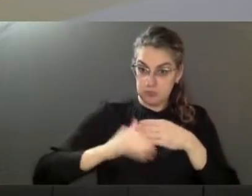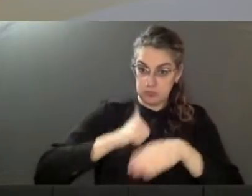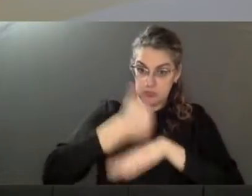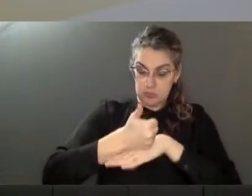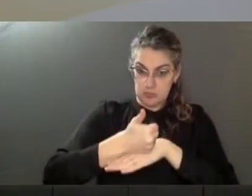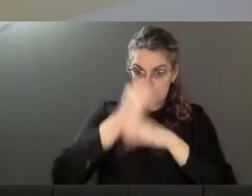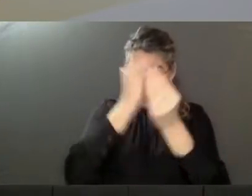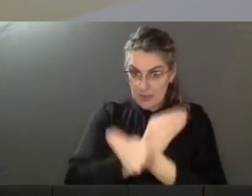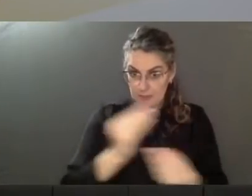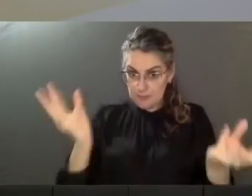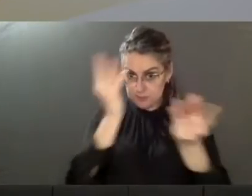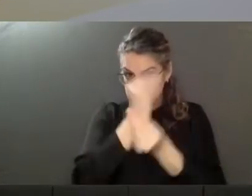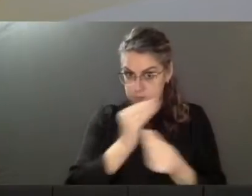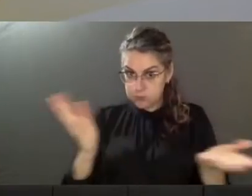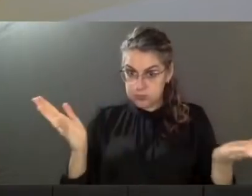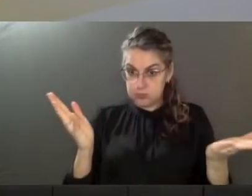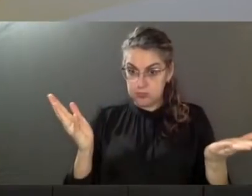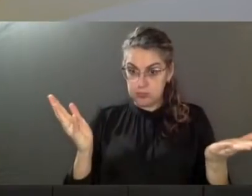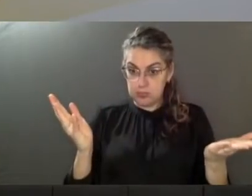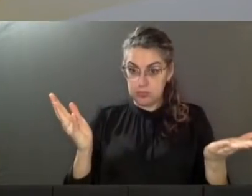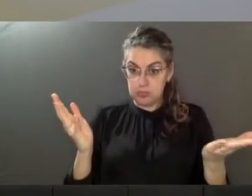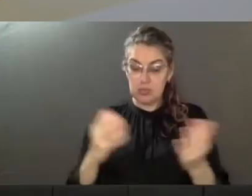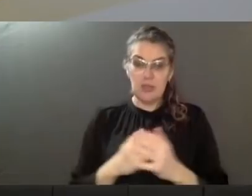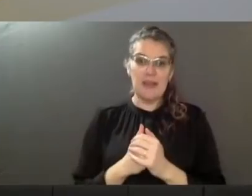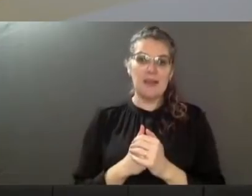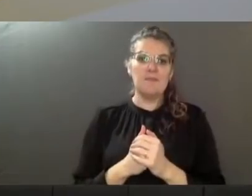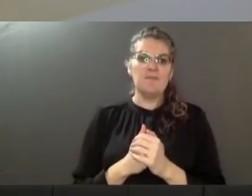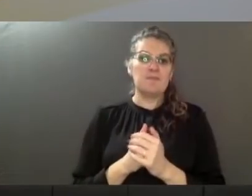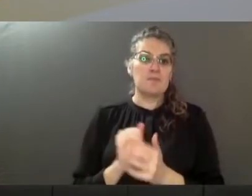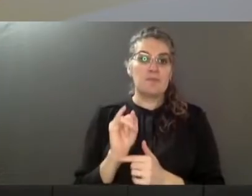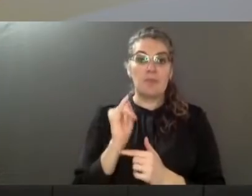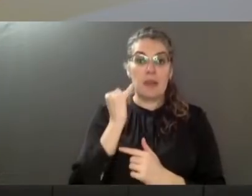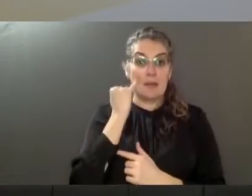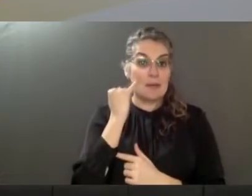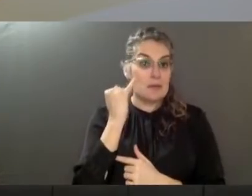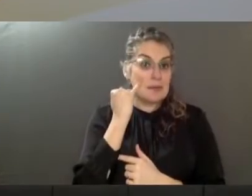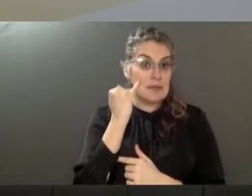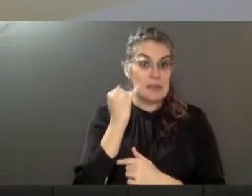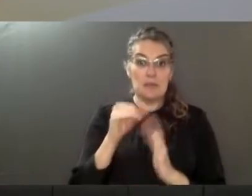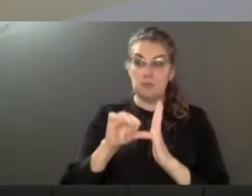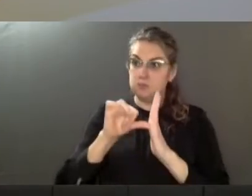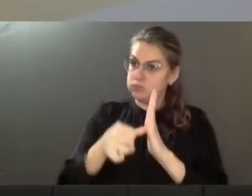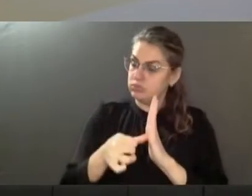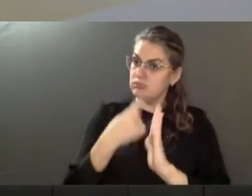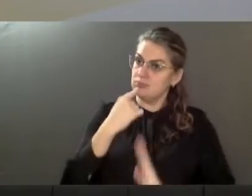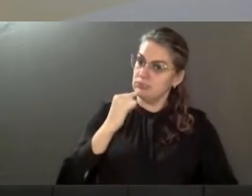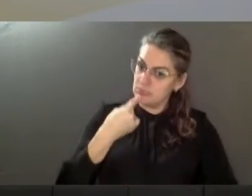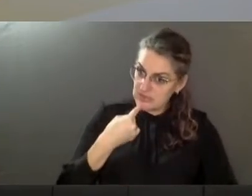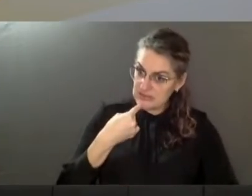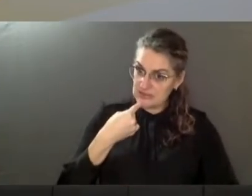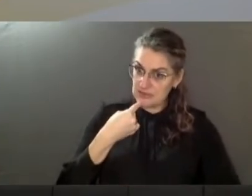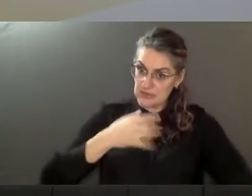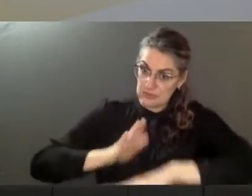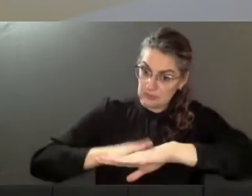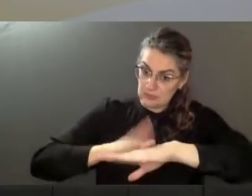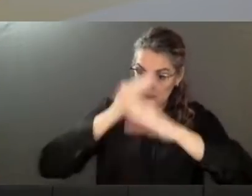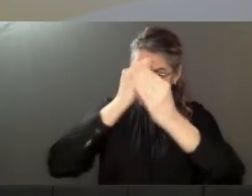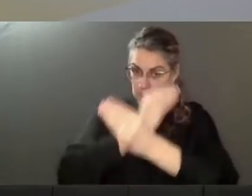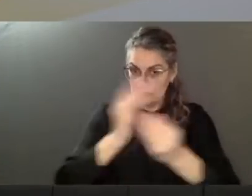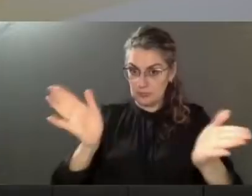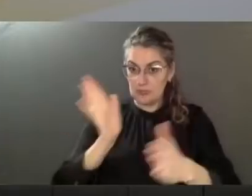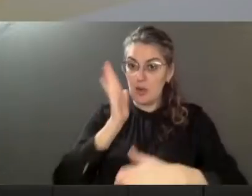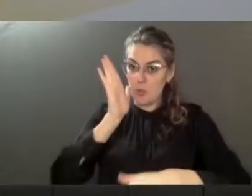or needing to talk about any cases of concern.